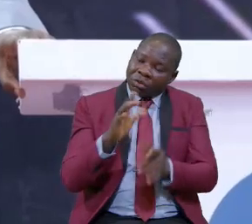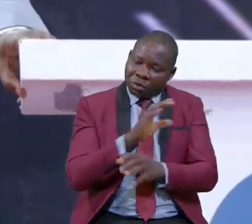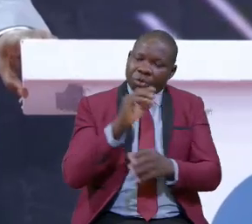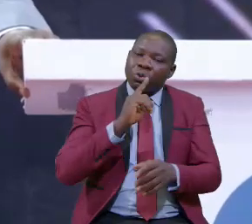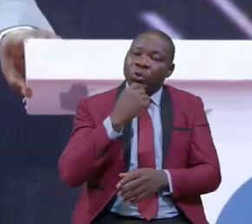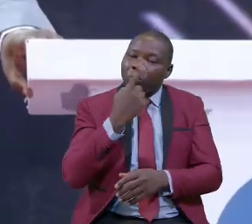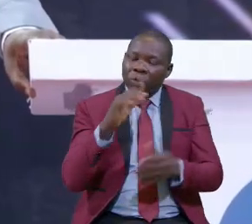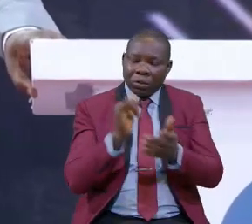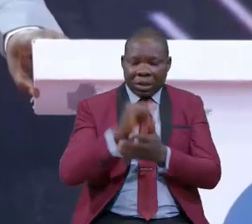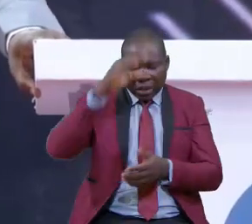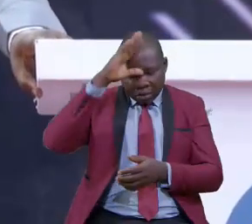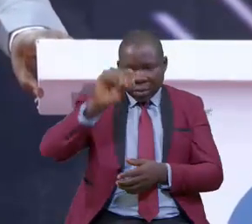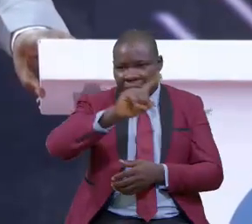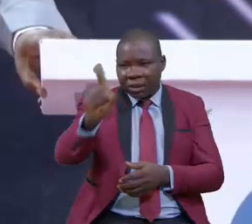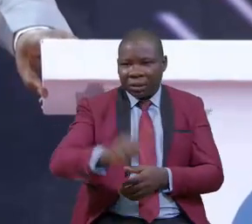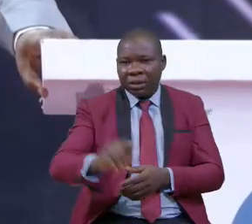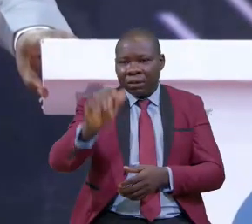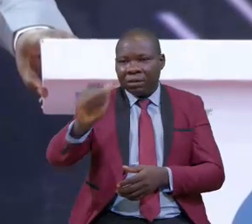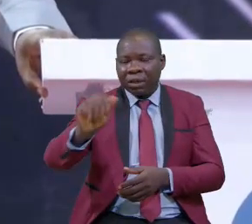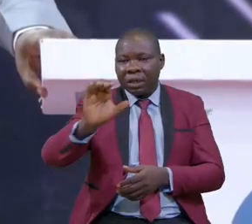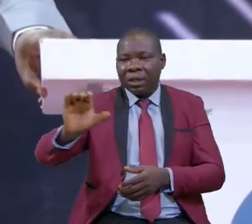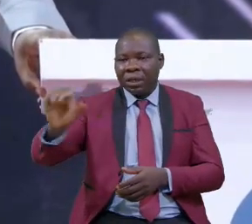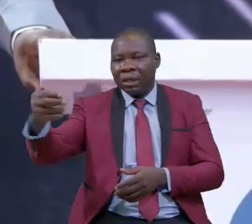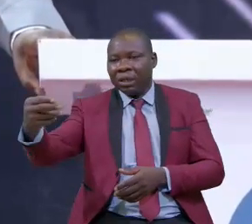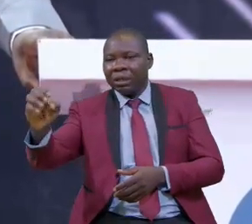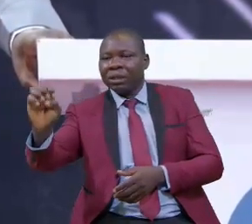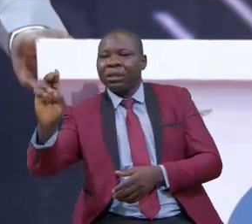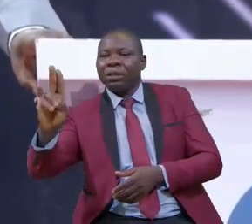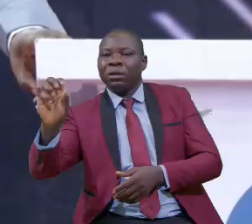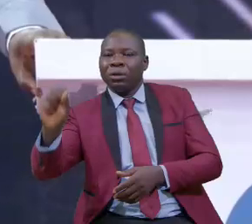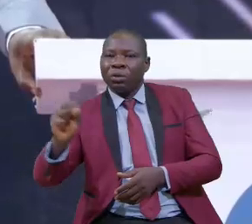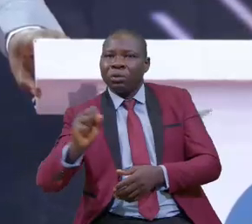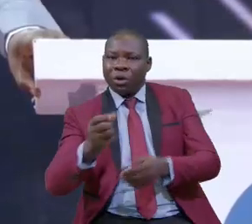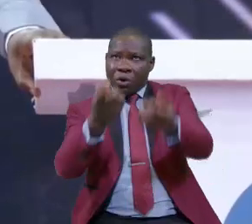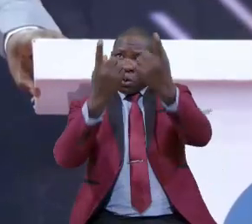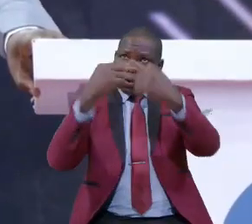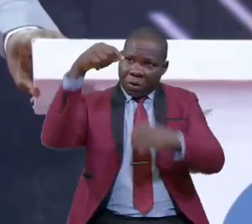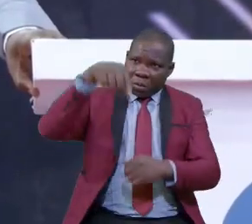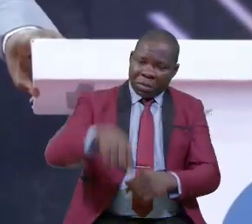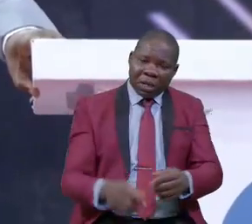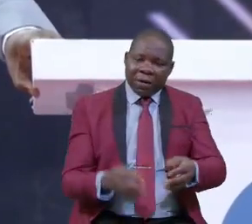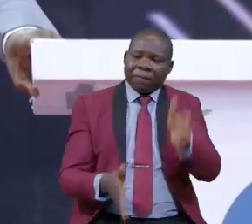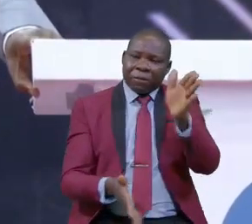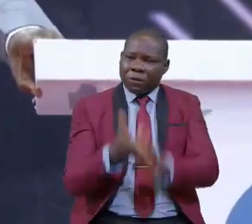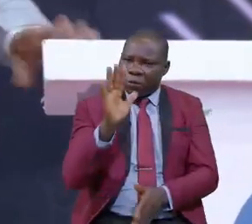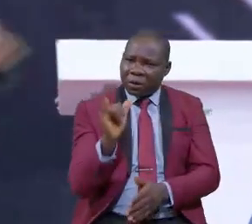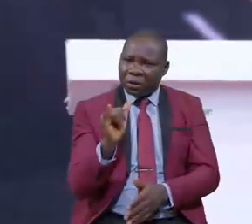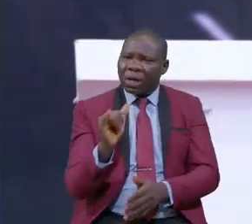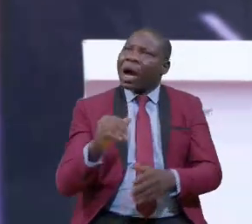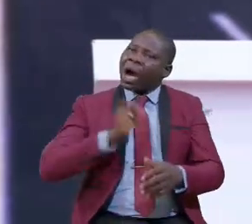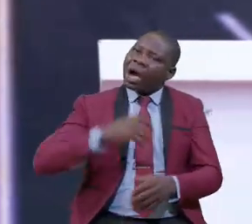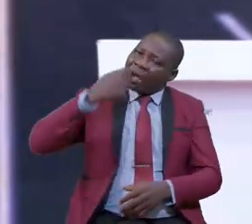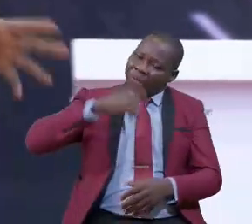Come down. Make haste. I must abide in your house today. How was he coming? He was